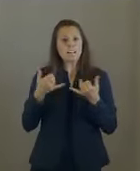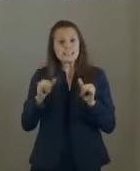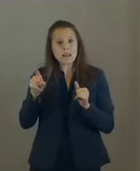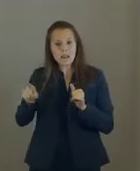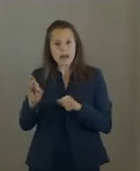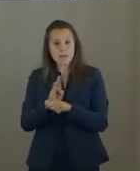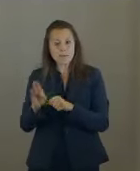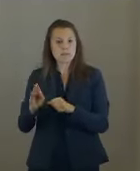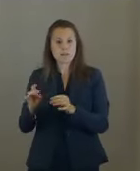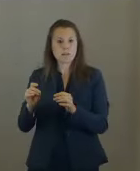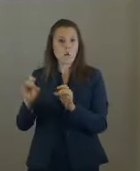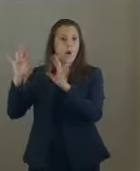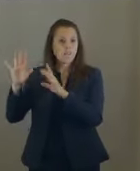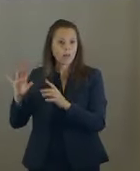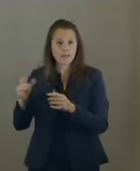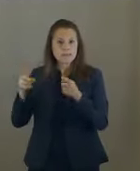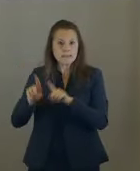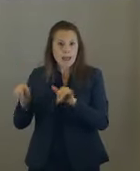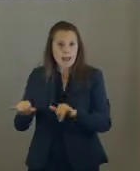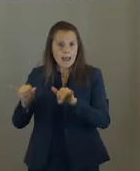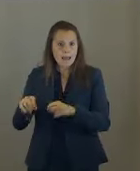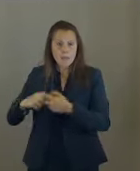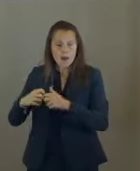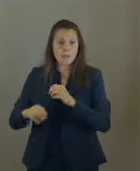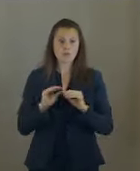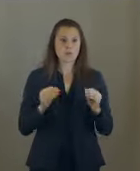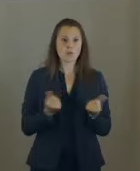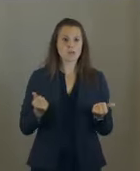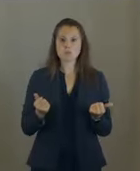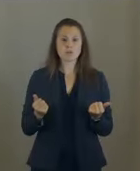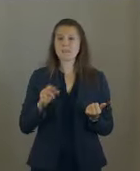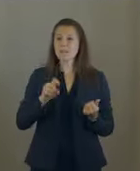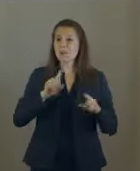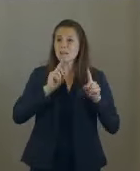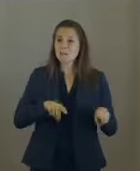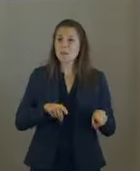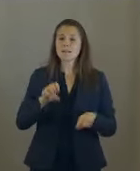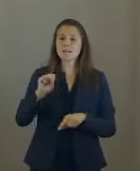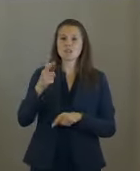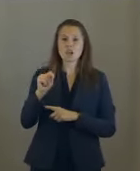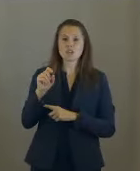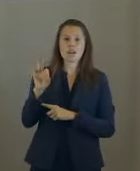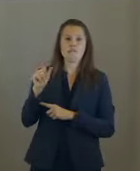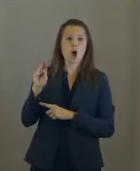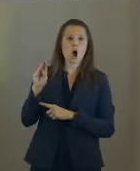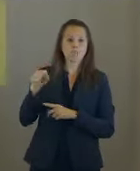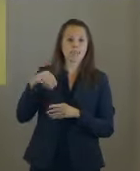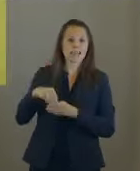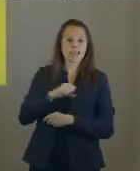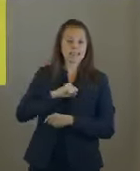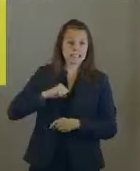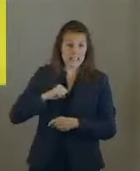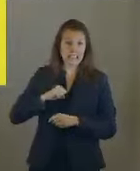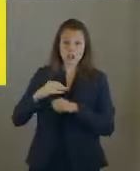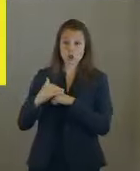misconduct. 20 years later, I have to report that the Sergeant of Arms in the Senate